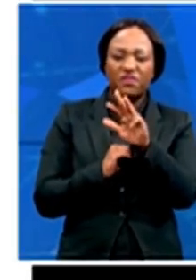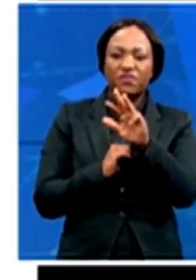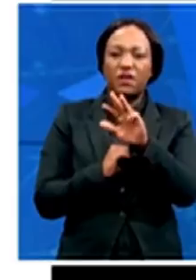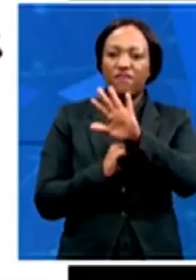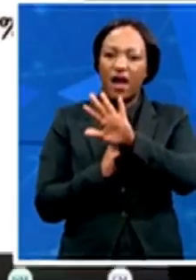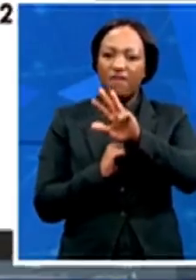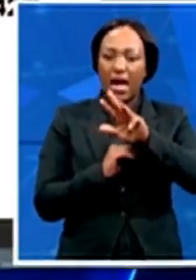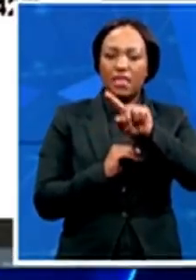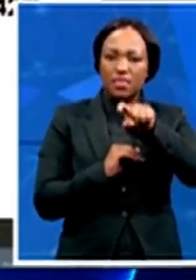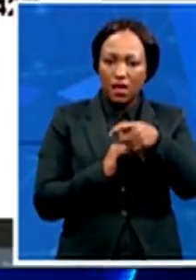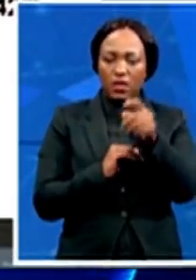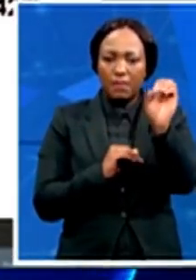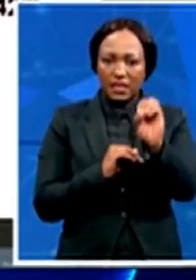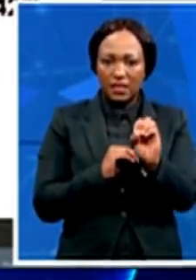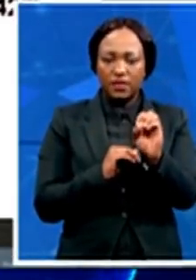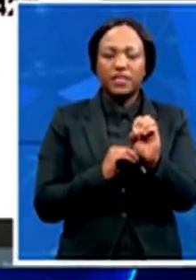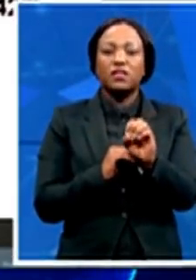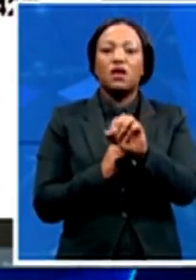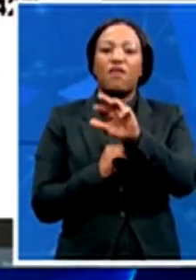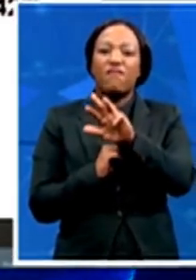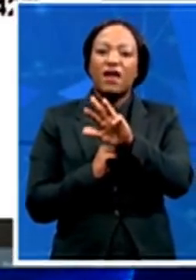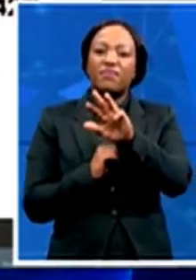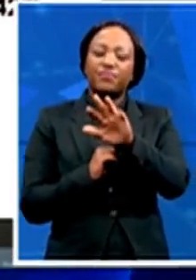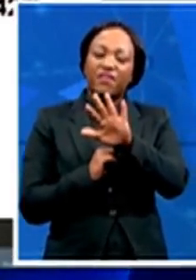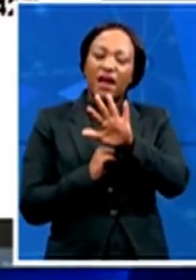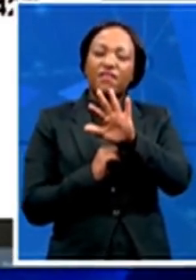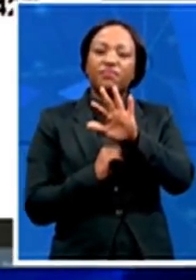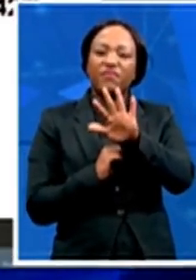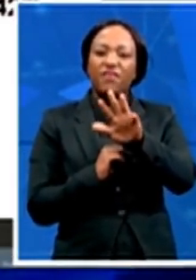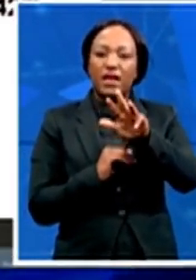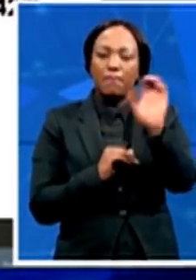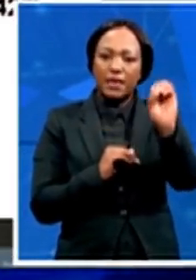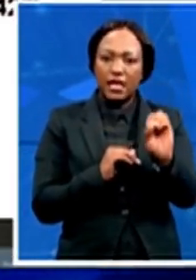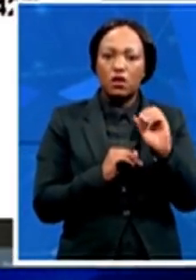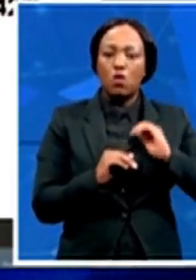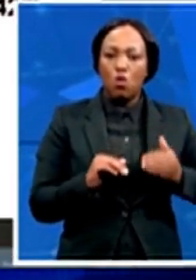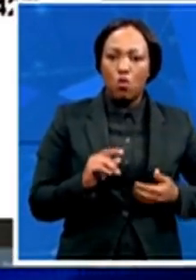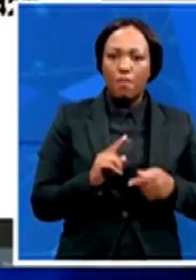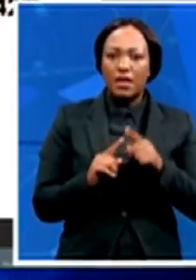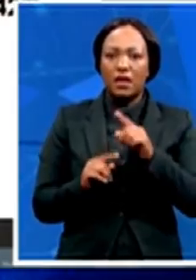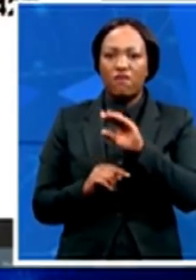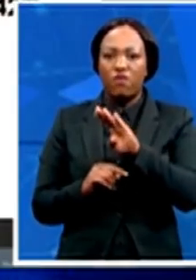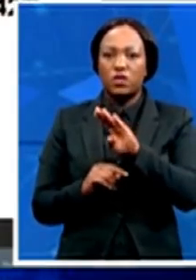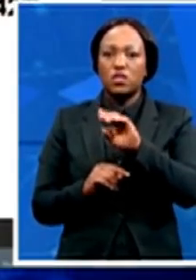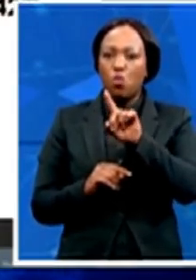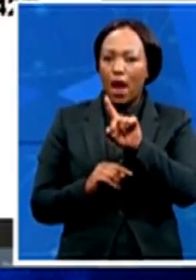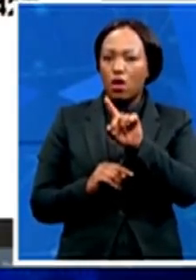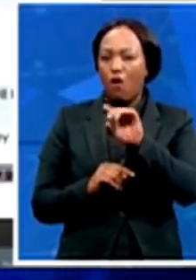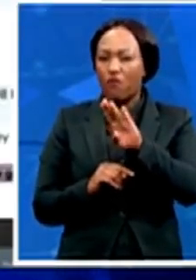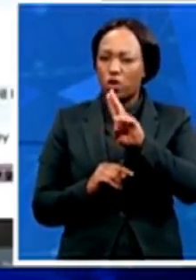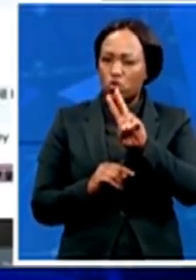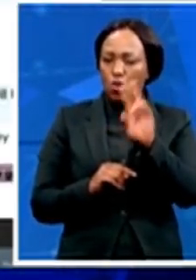and only 41% are men. And that's obviously a phenomenon we're looking in terms of differential presentation